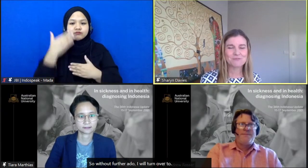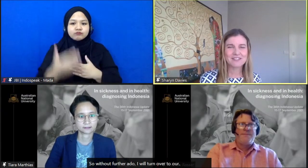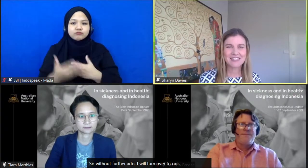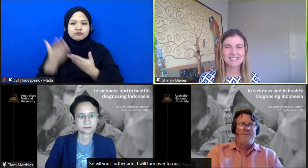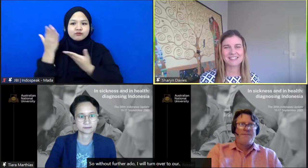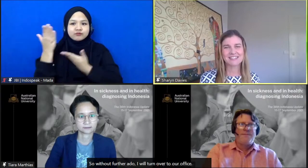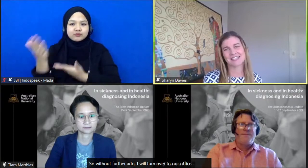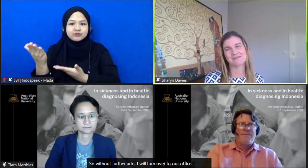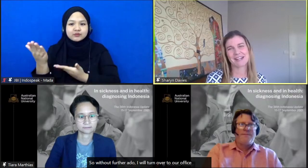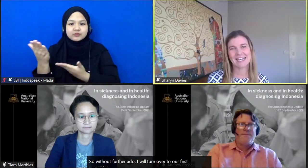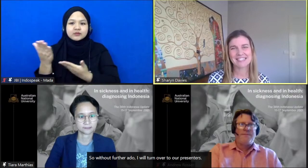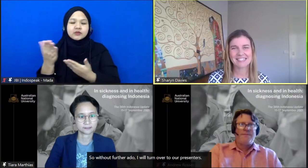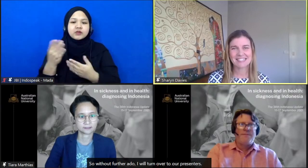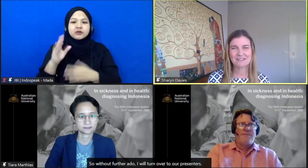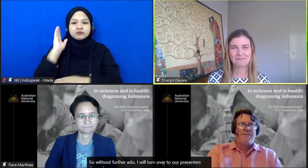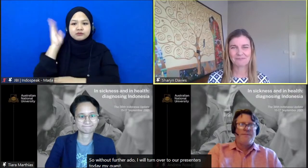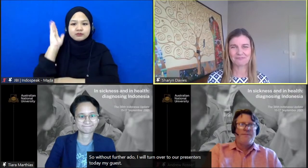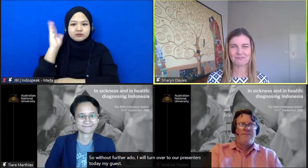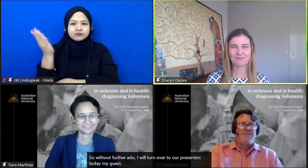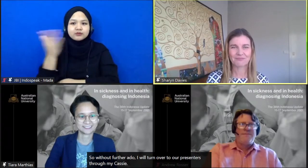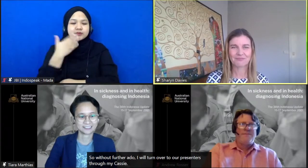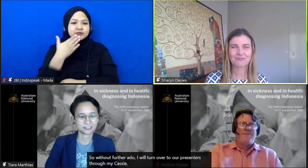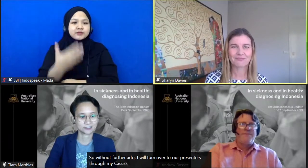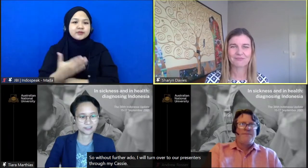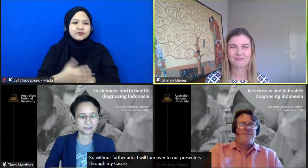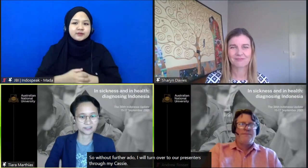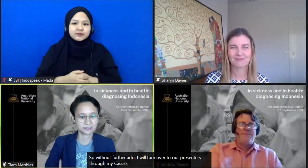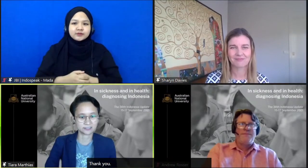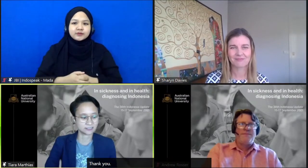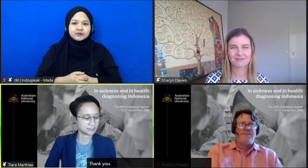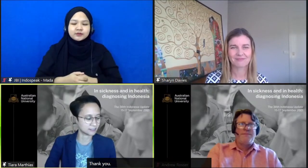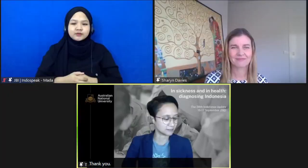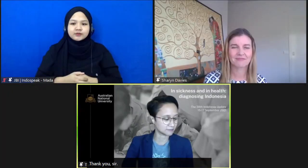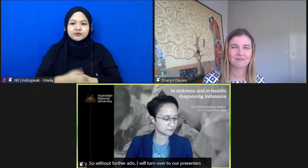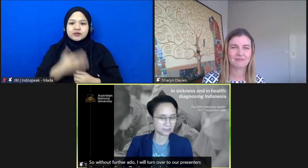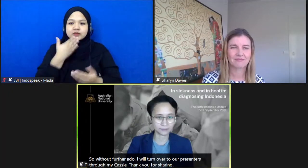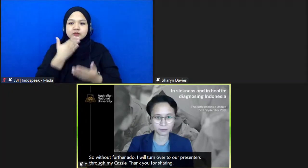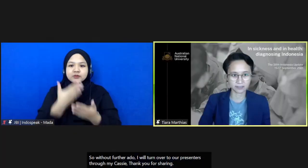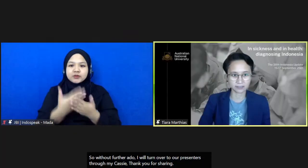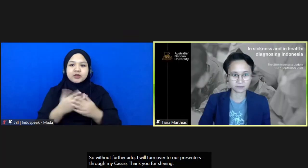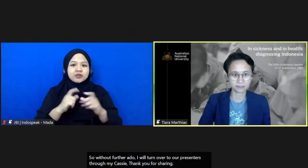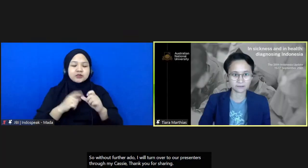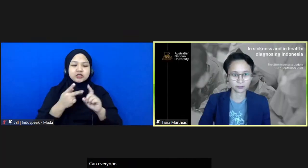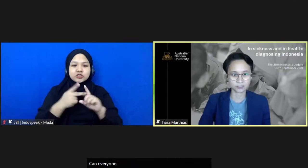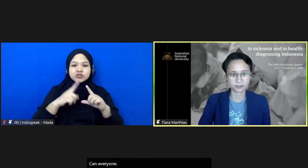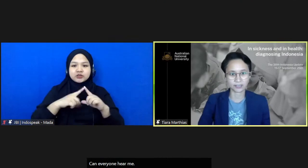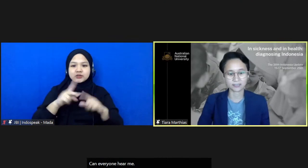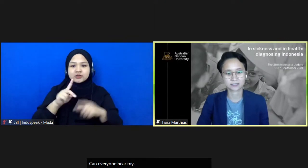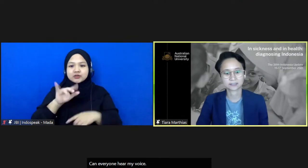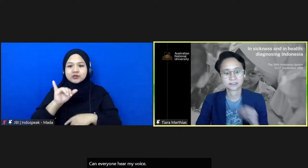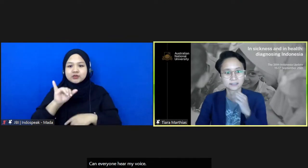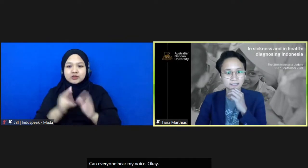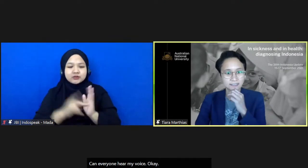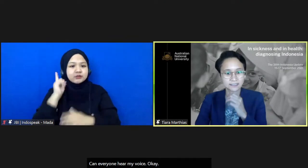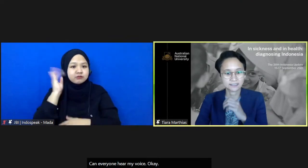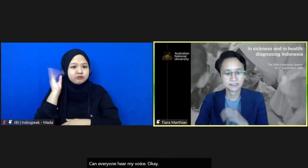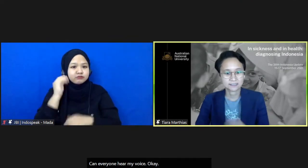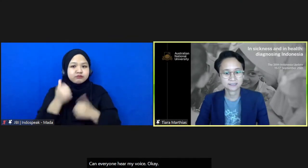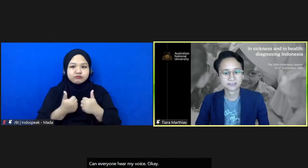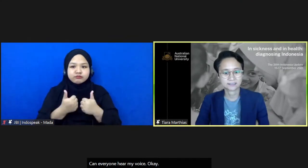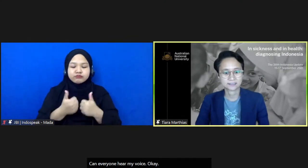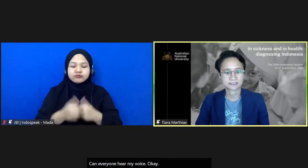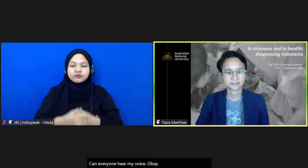our first presenters. Terima kasih. Thank you, Sharon. Can everyone hear my voice okay?